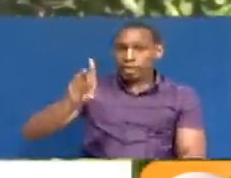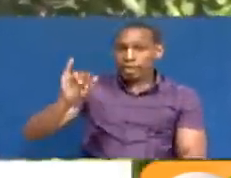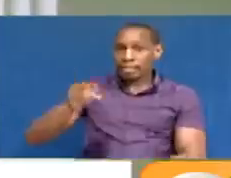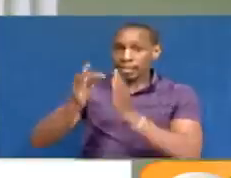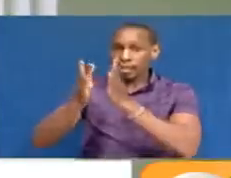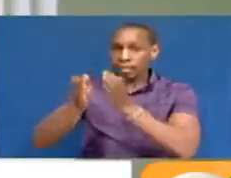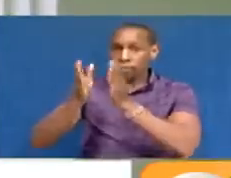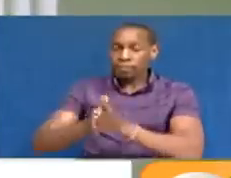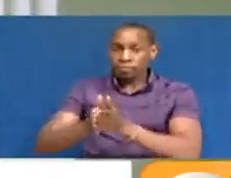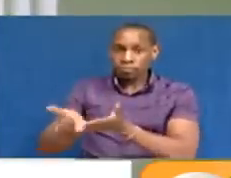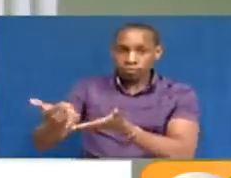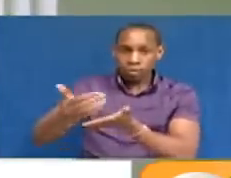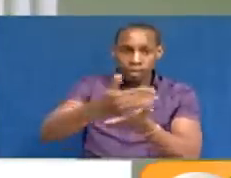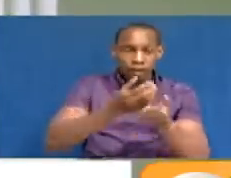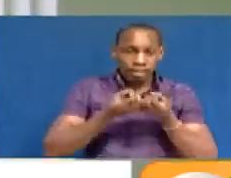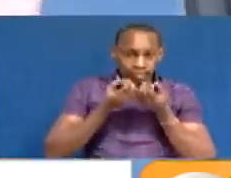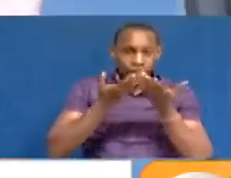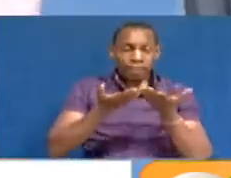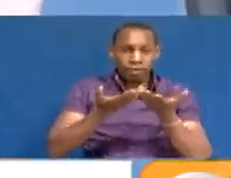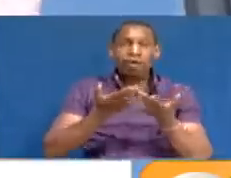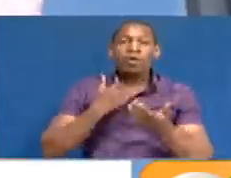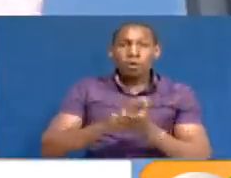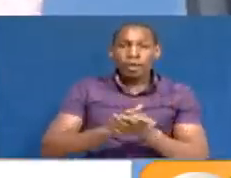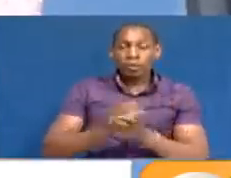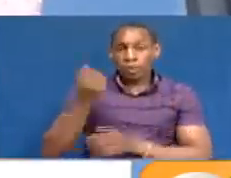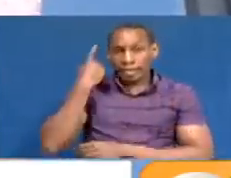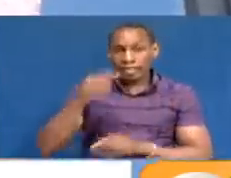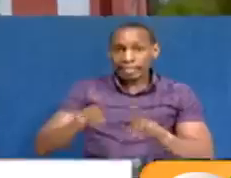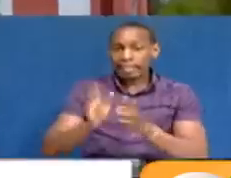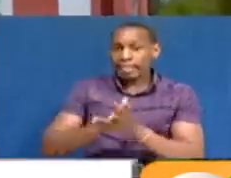still piecing together information they have gathered to unravel how